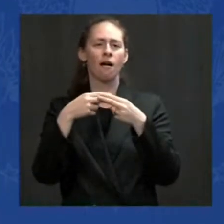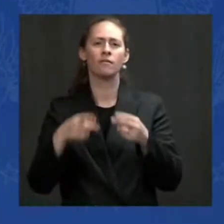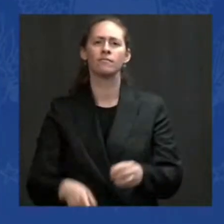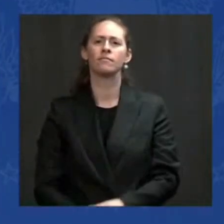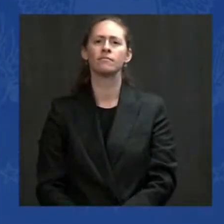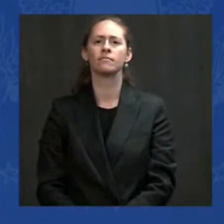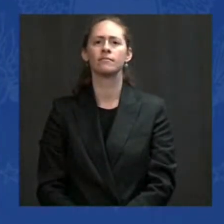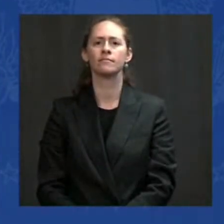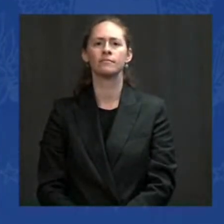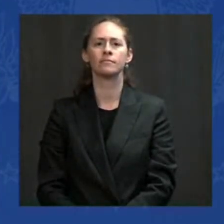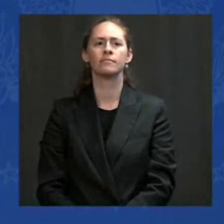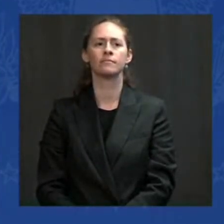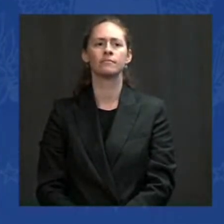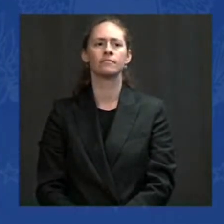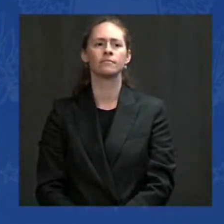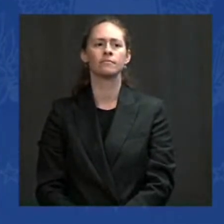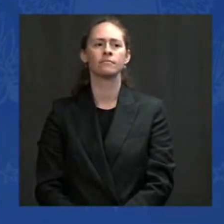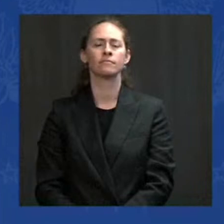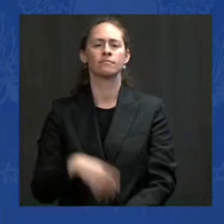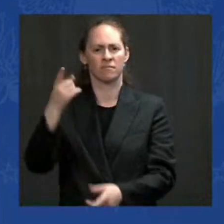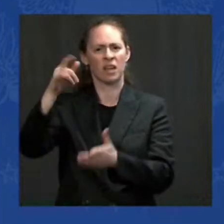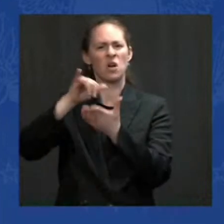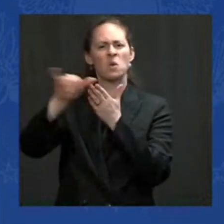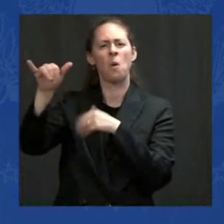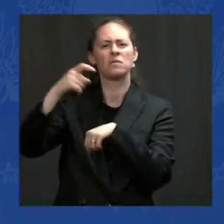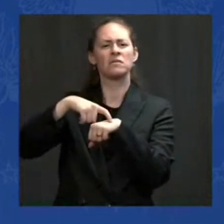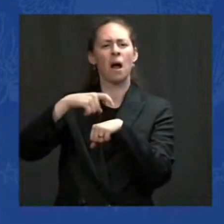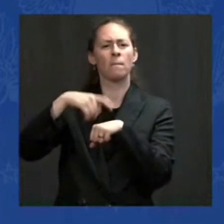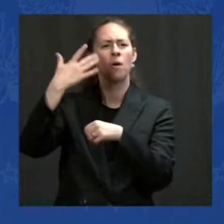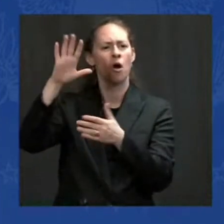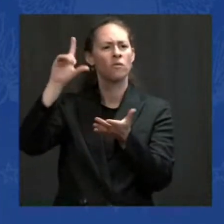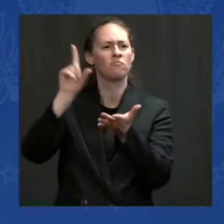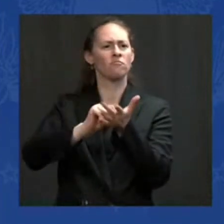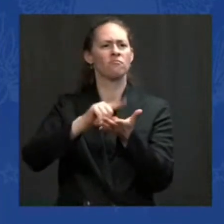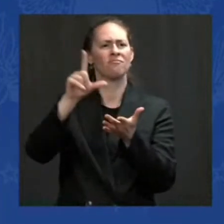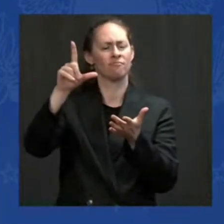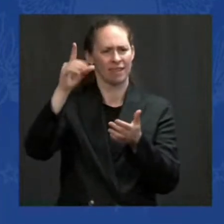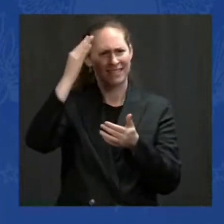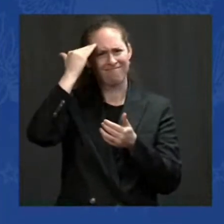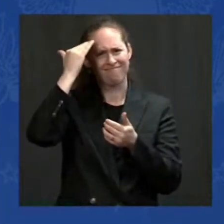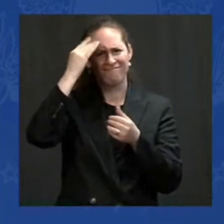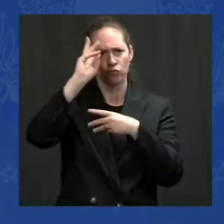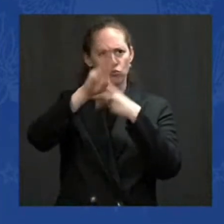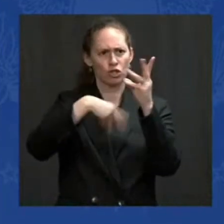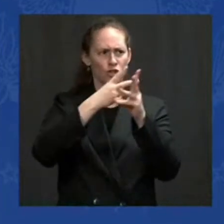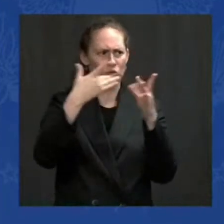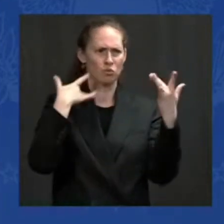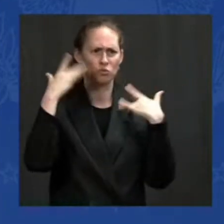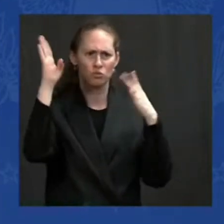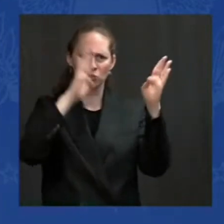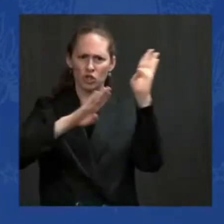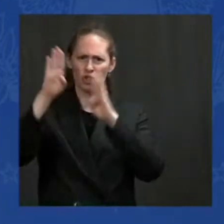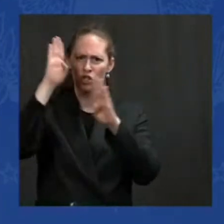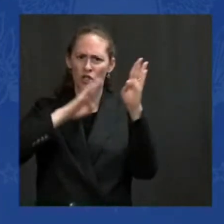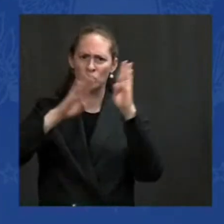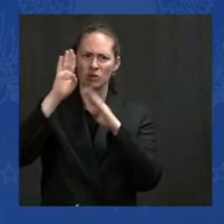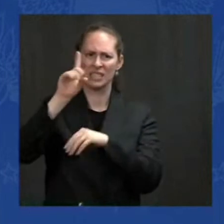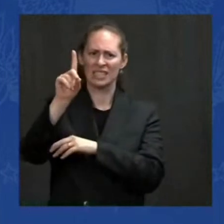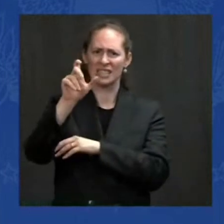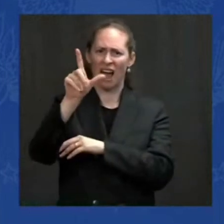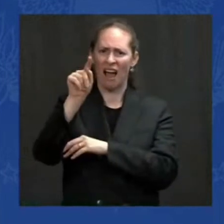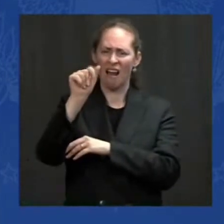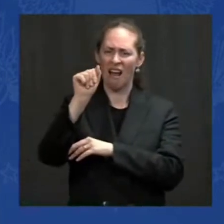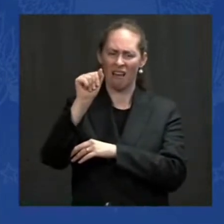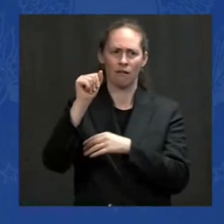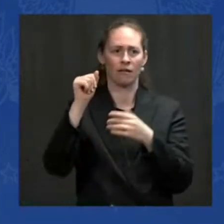from the New York Times, the world is understandably worried about the Delta virus variant. But studies showed, as I've